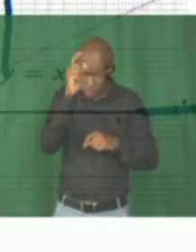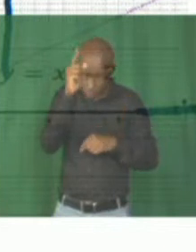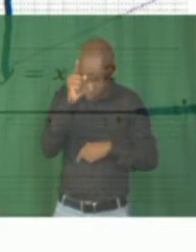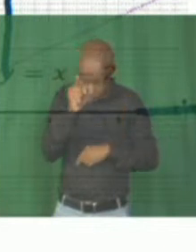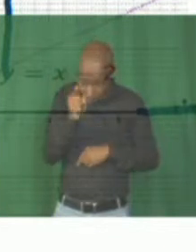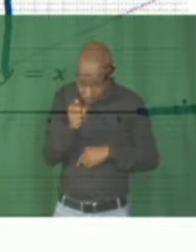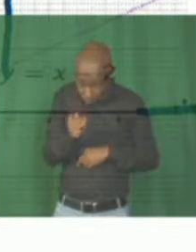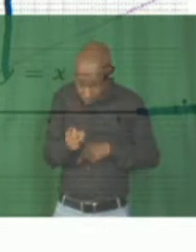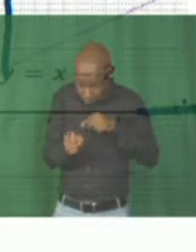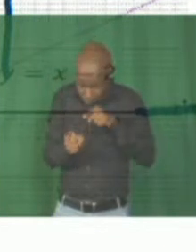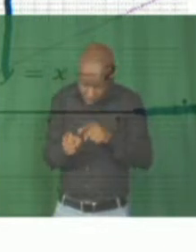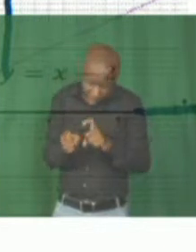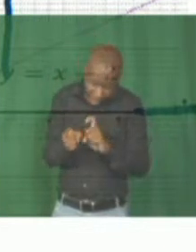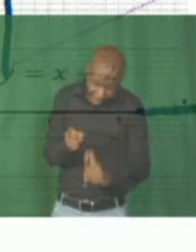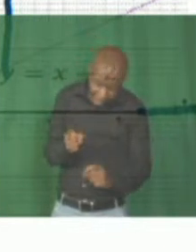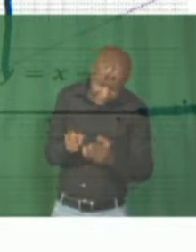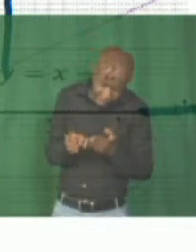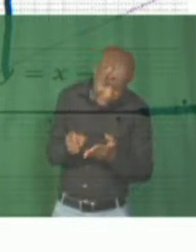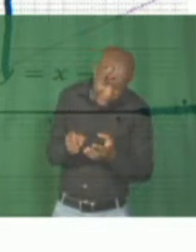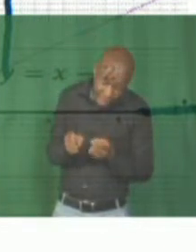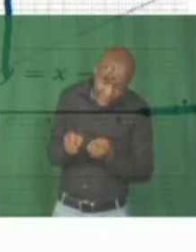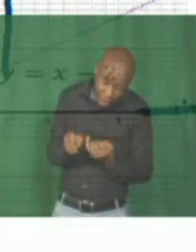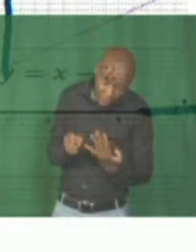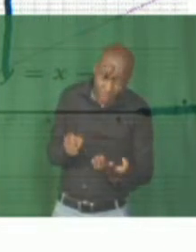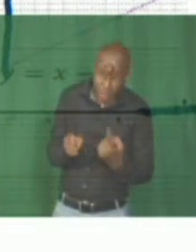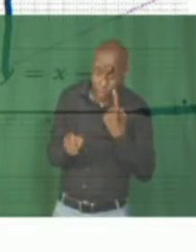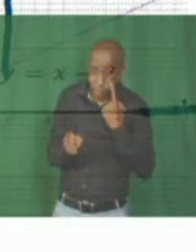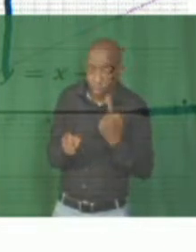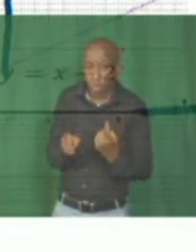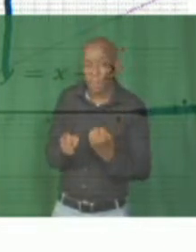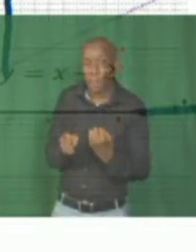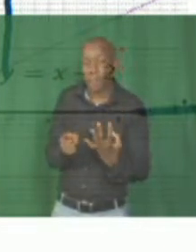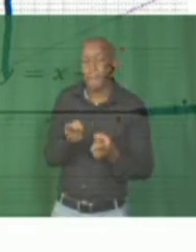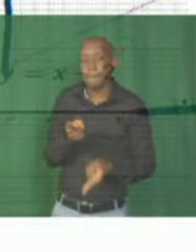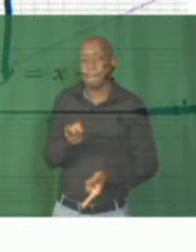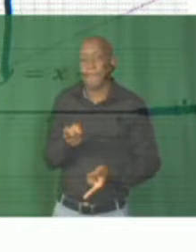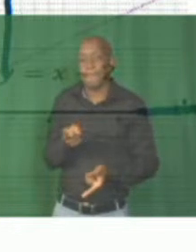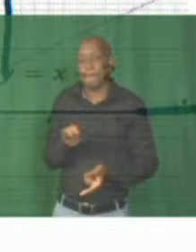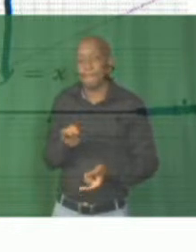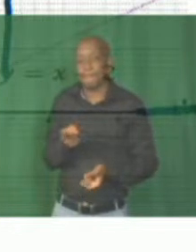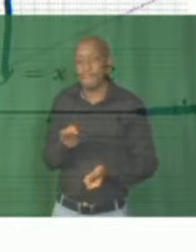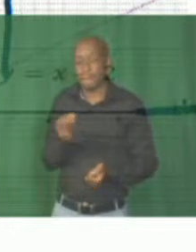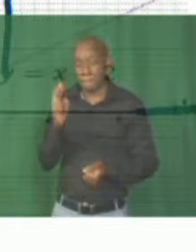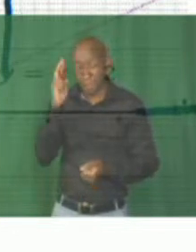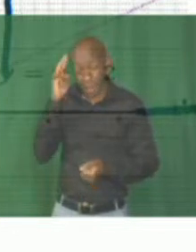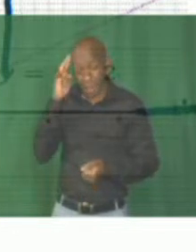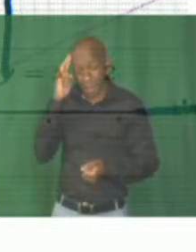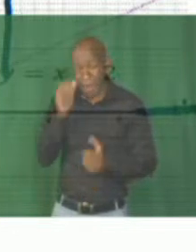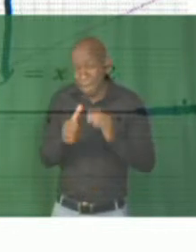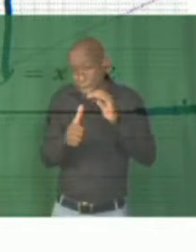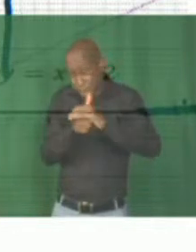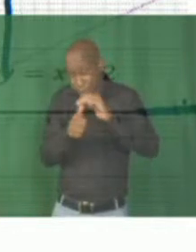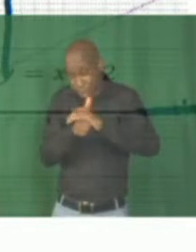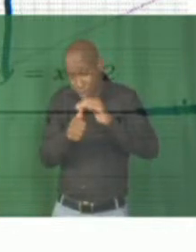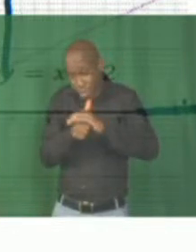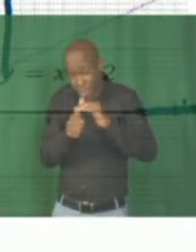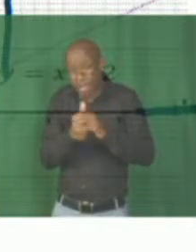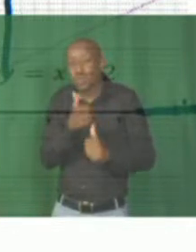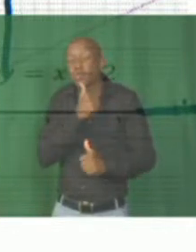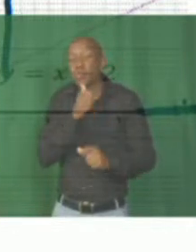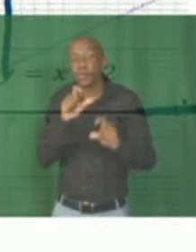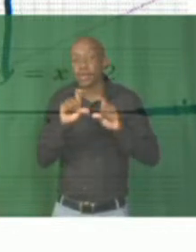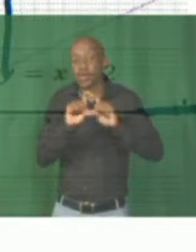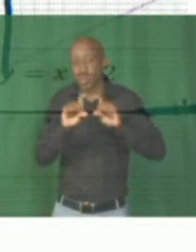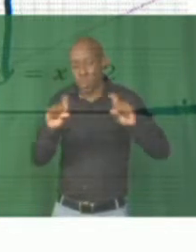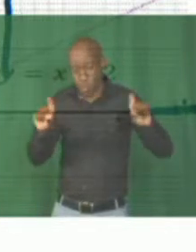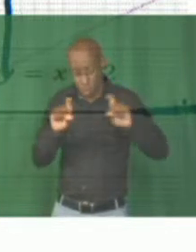x-axis. So to the x-axis now, that is going to show the value of x now on the x-axis. Now it's very, very important that you are going to use your ruler now